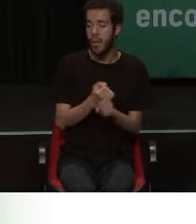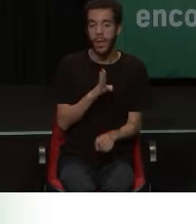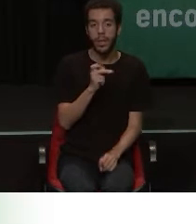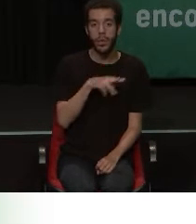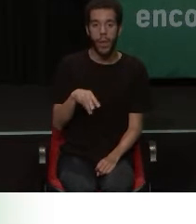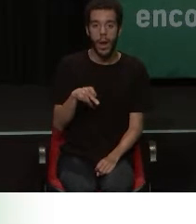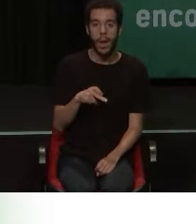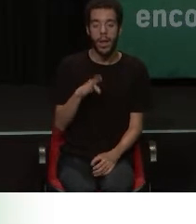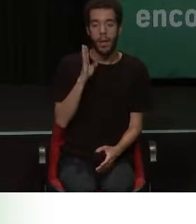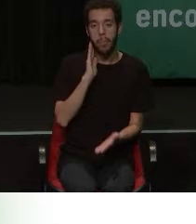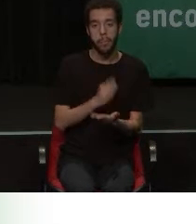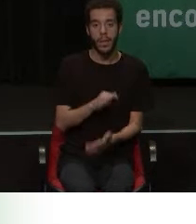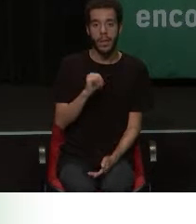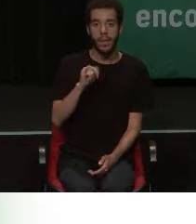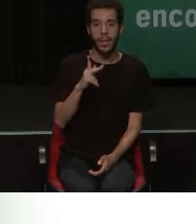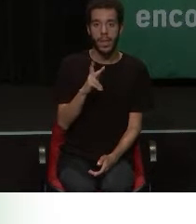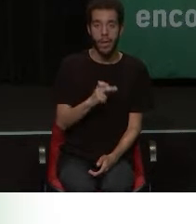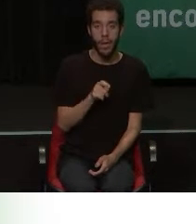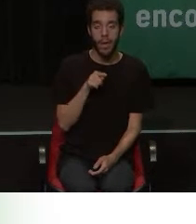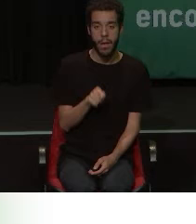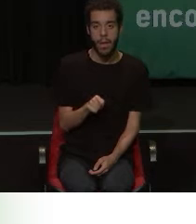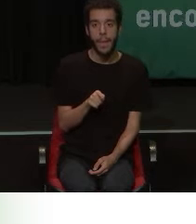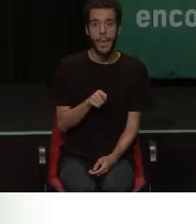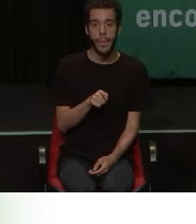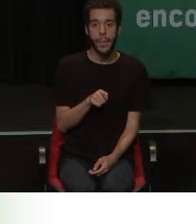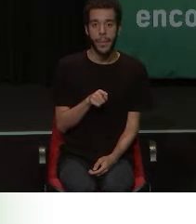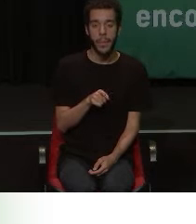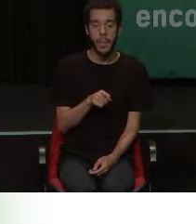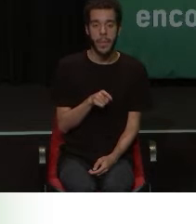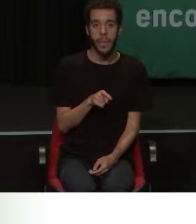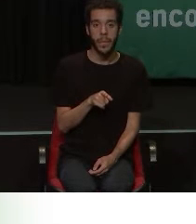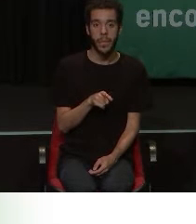Lately, we've also had the work of Joana Moreira da Silva,